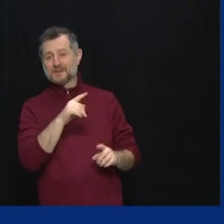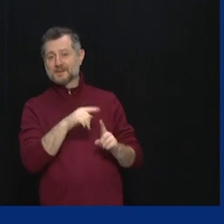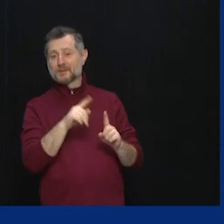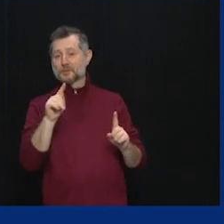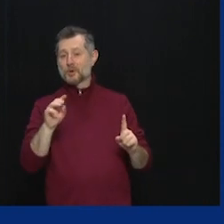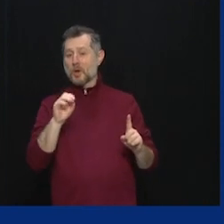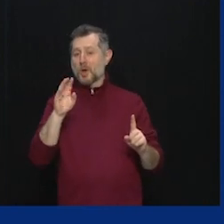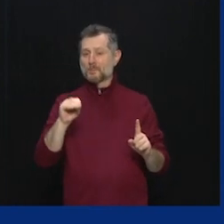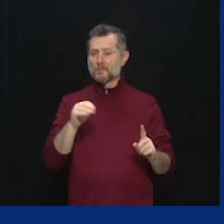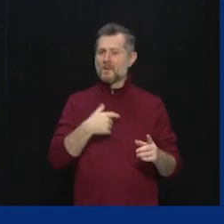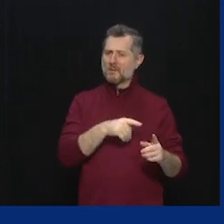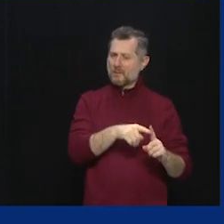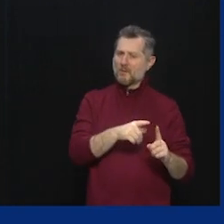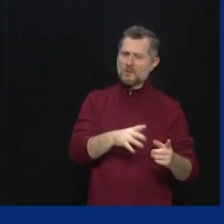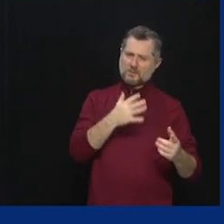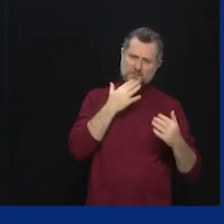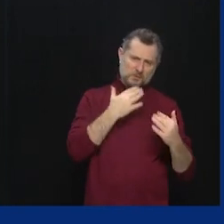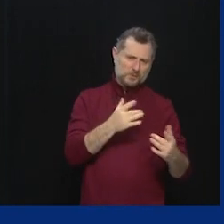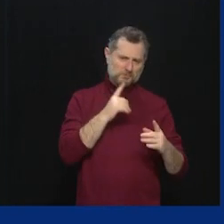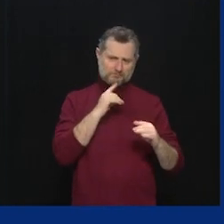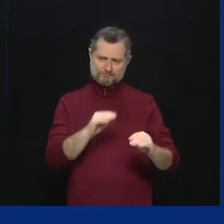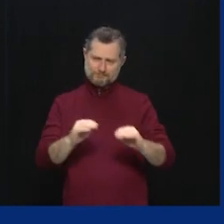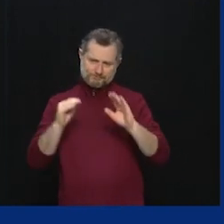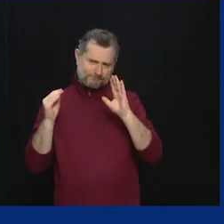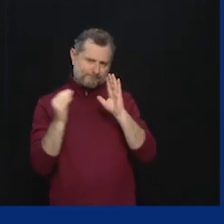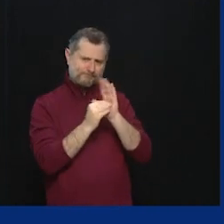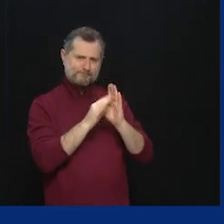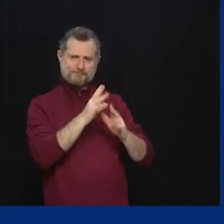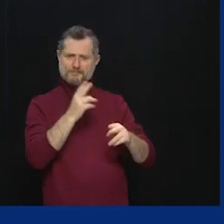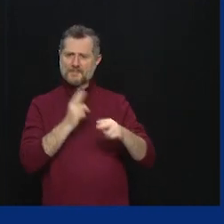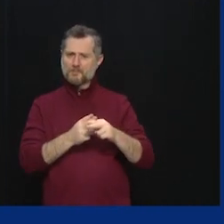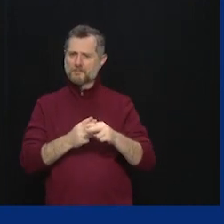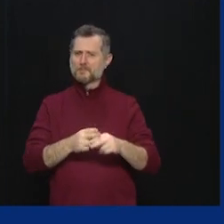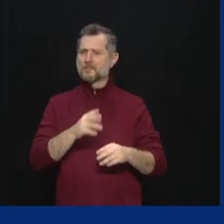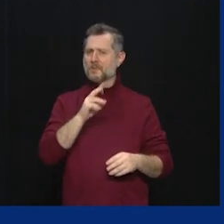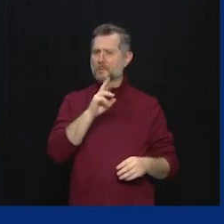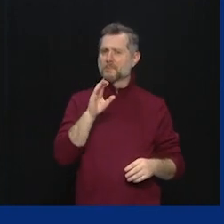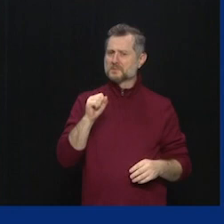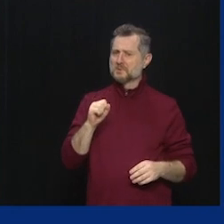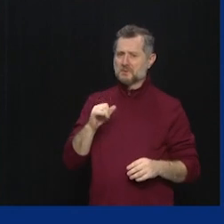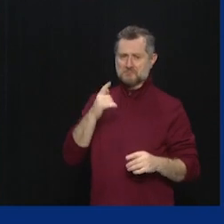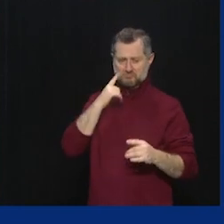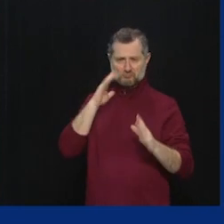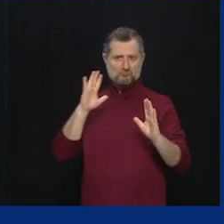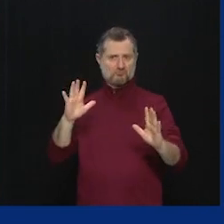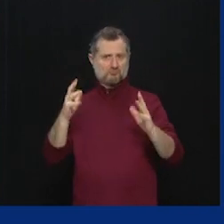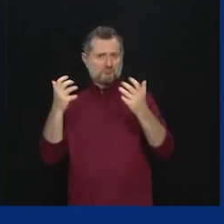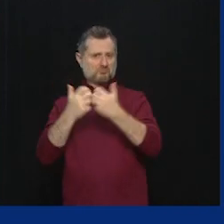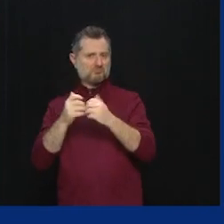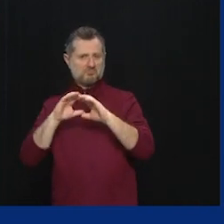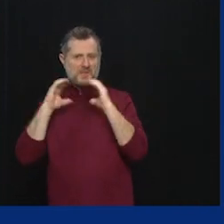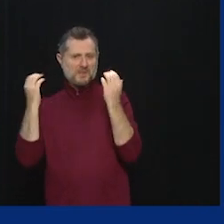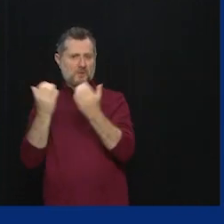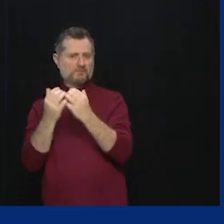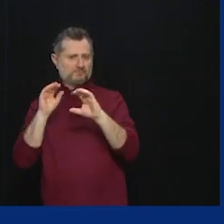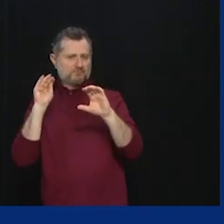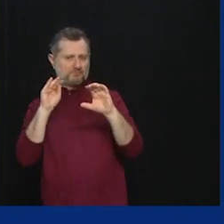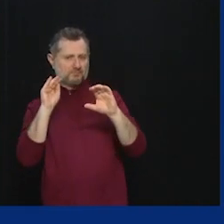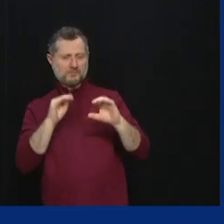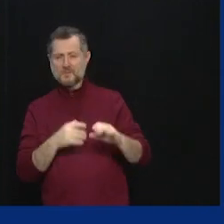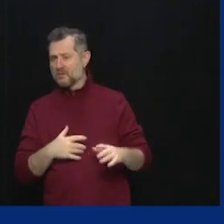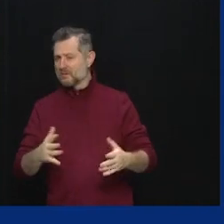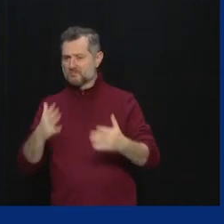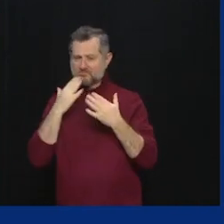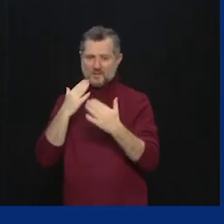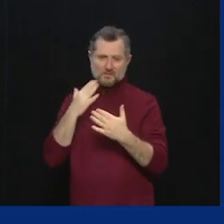this facility. I think it has a wonderful ring to it. It's fantastic. To all of you at UBS, I want to thank you for having faith